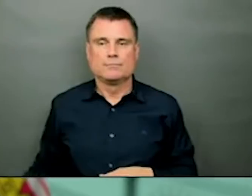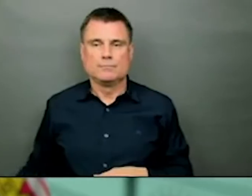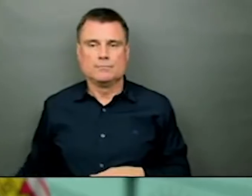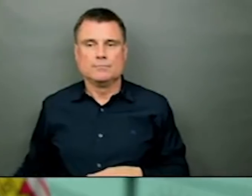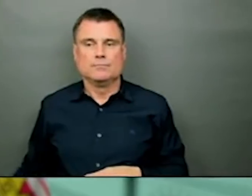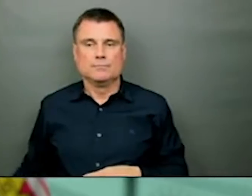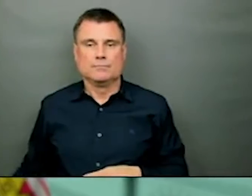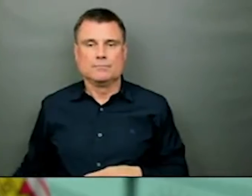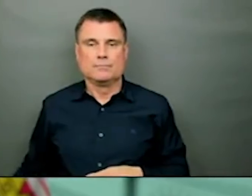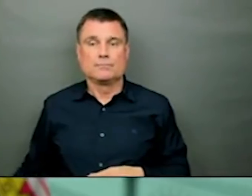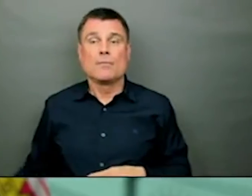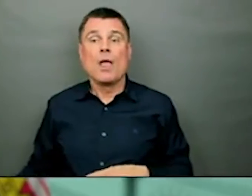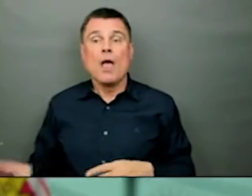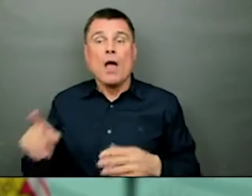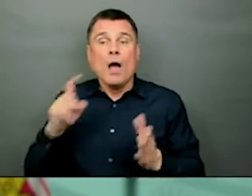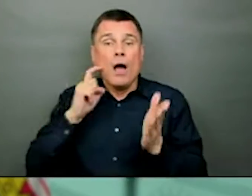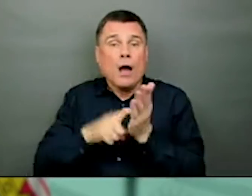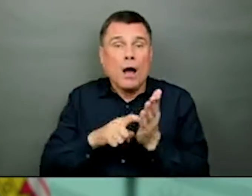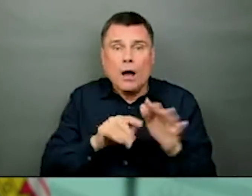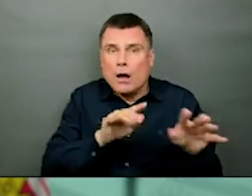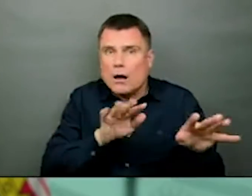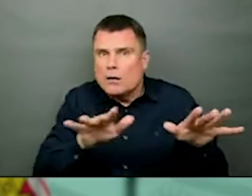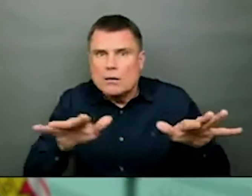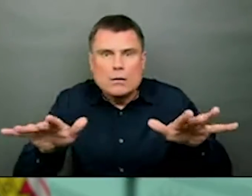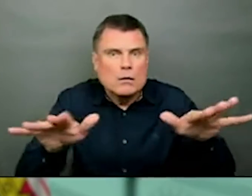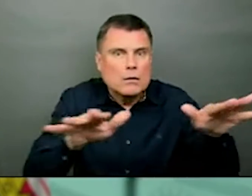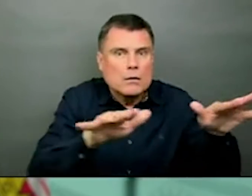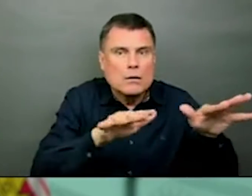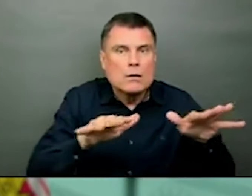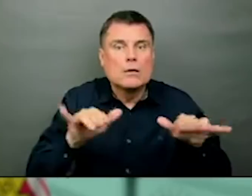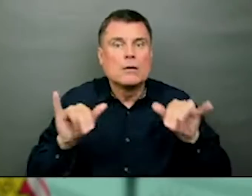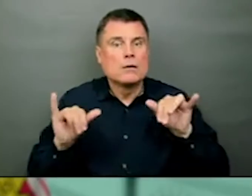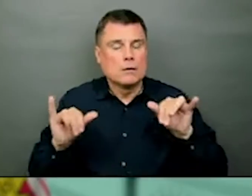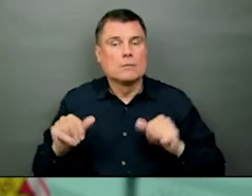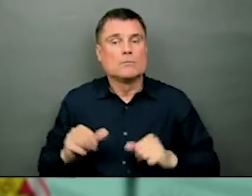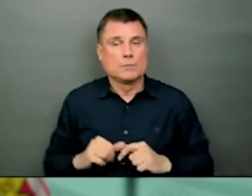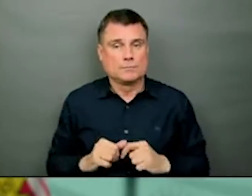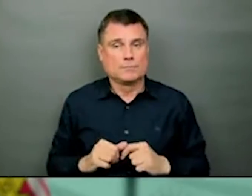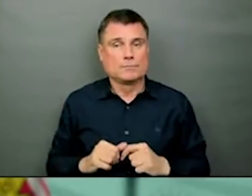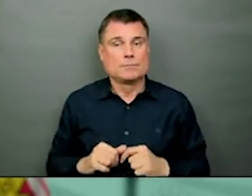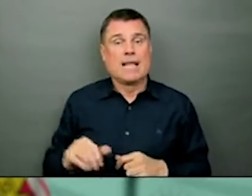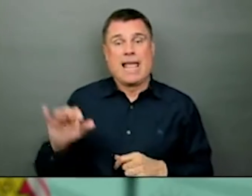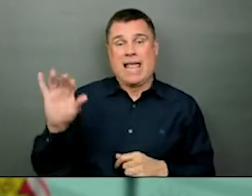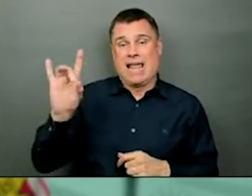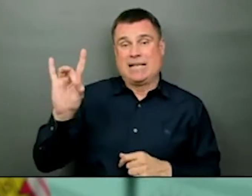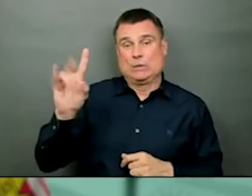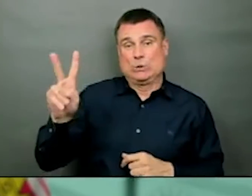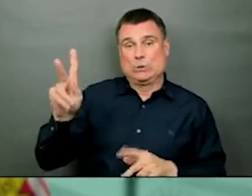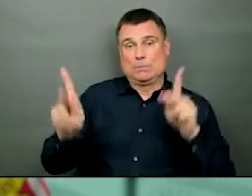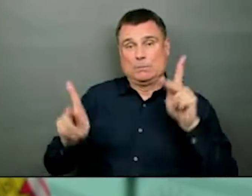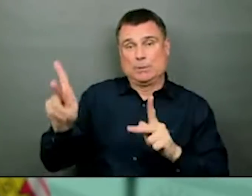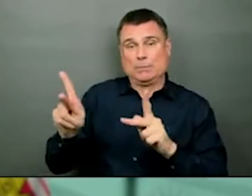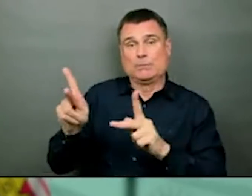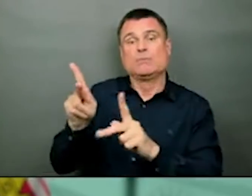the B117 type, and 20 are the B1351 type.